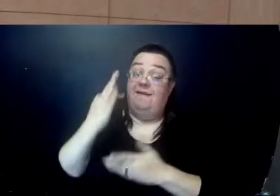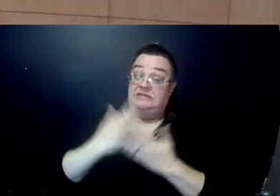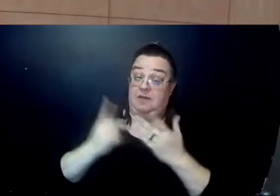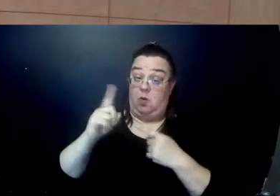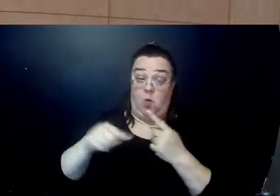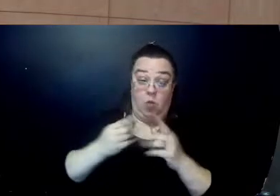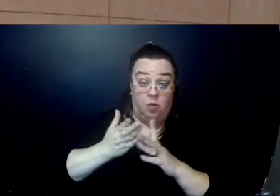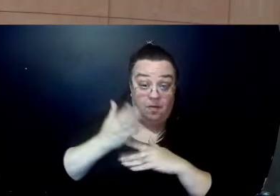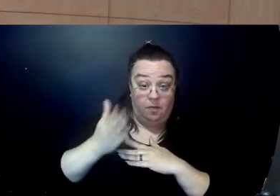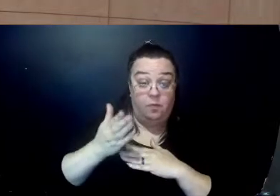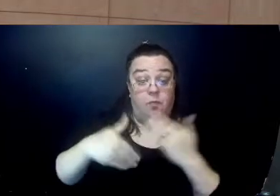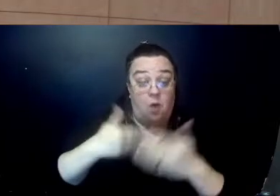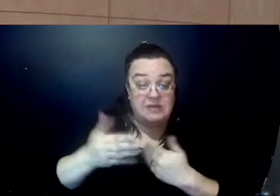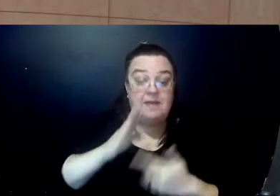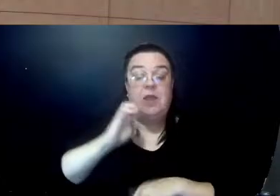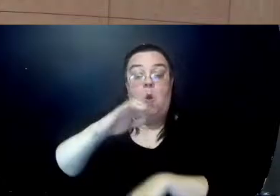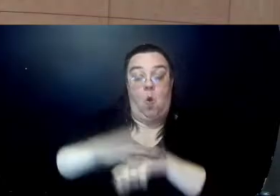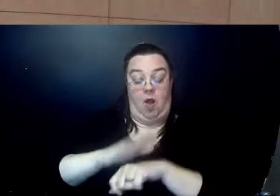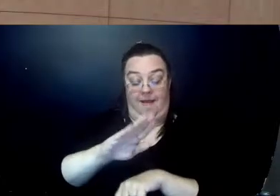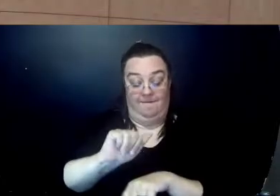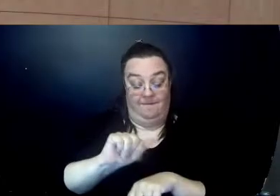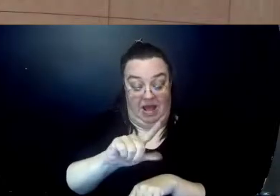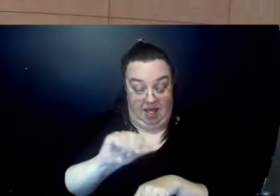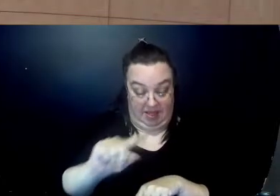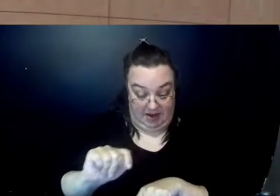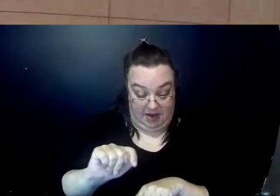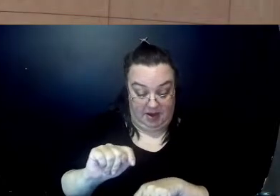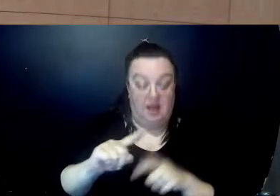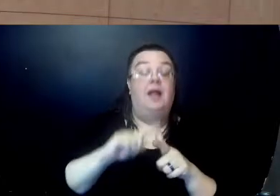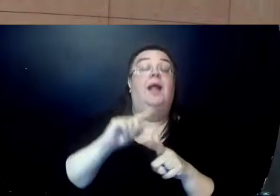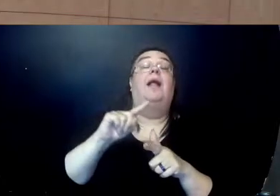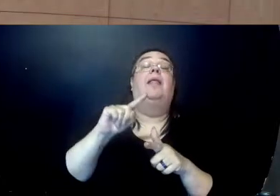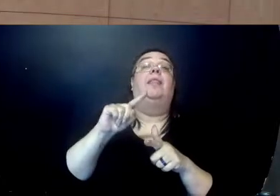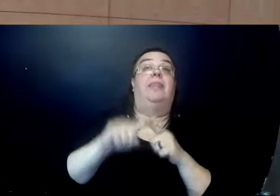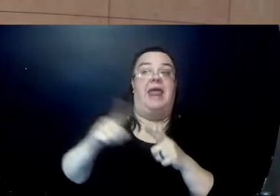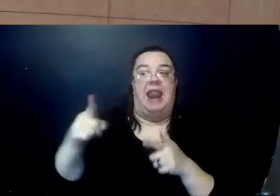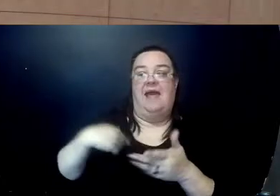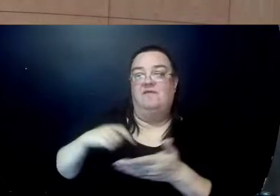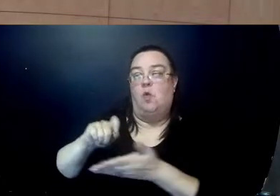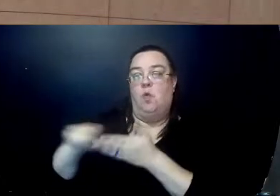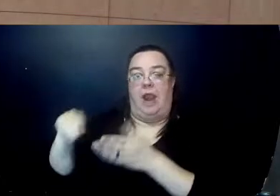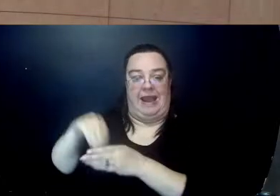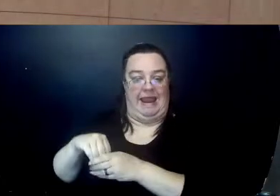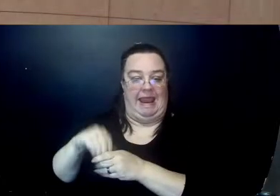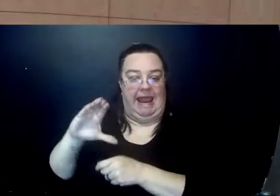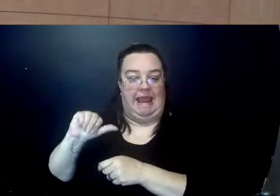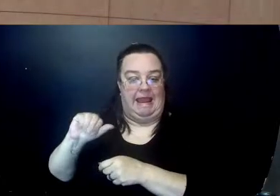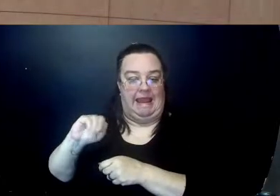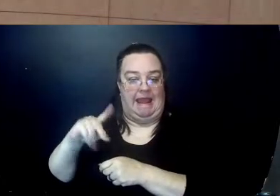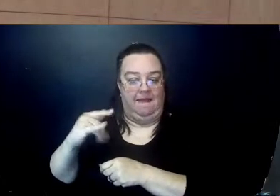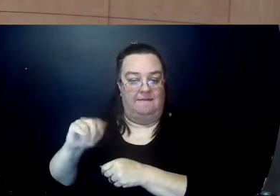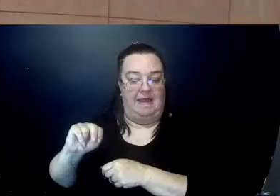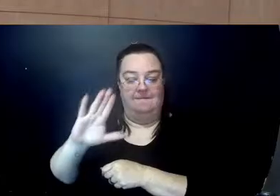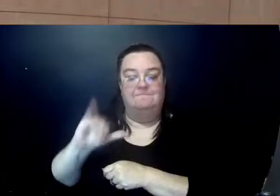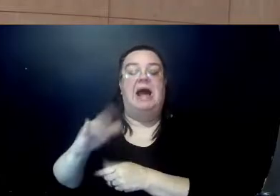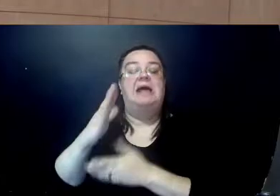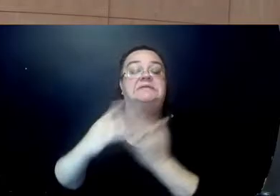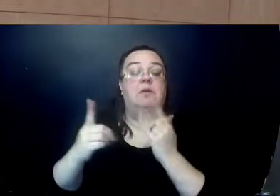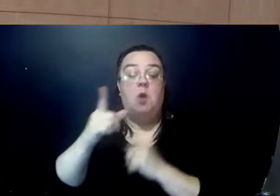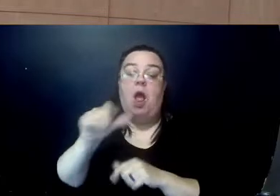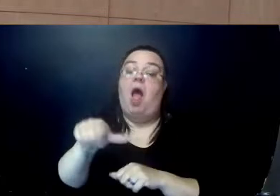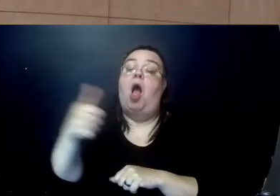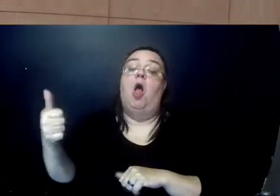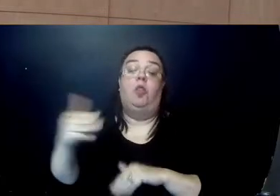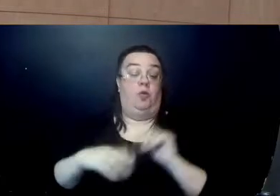process of being placed on the ballot, and then there is a write-in campaign by someone other than that person,